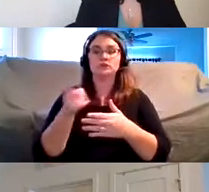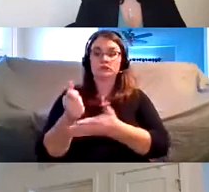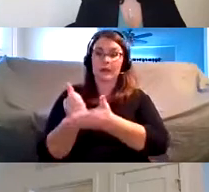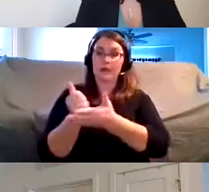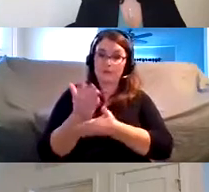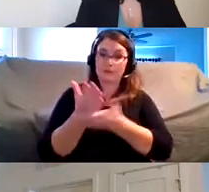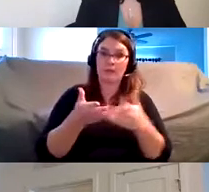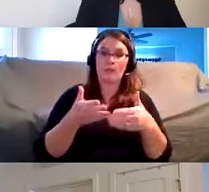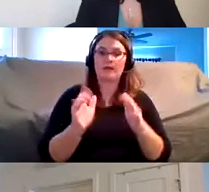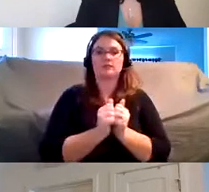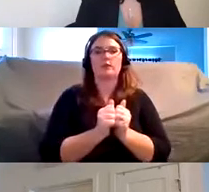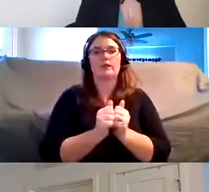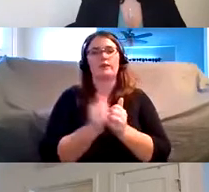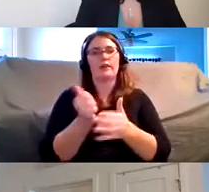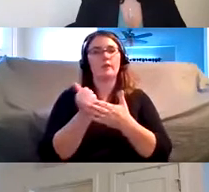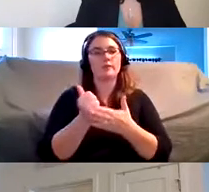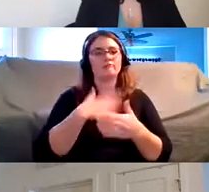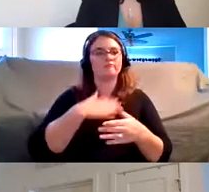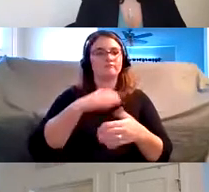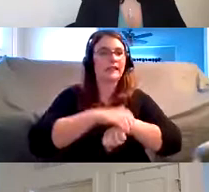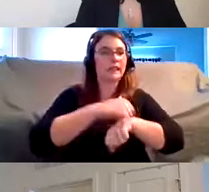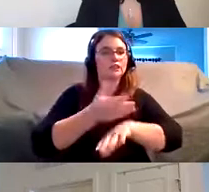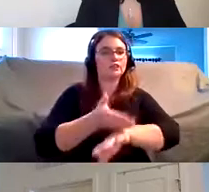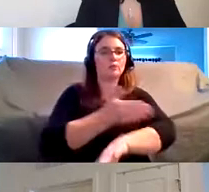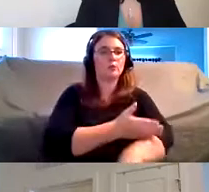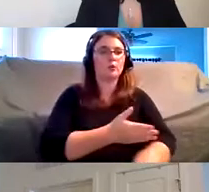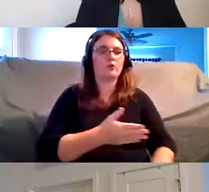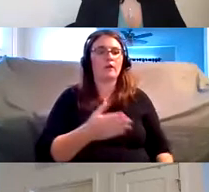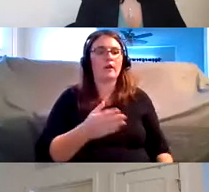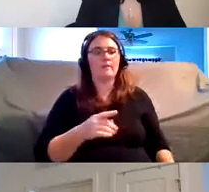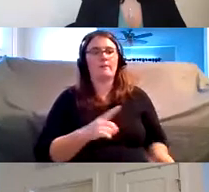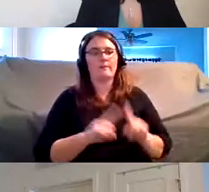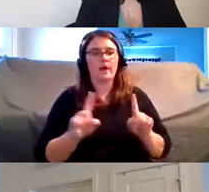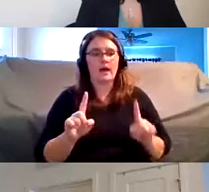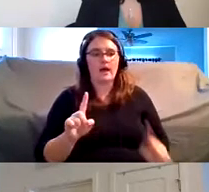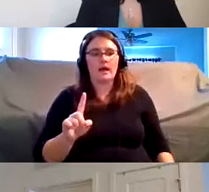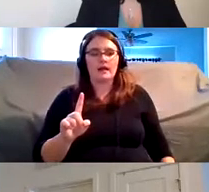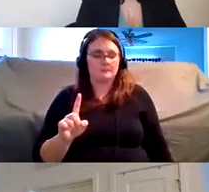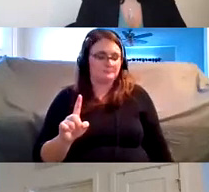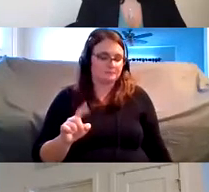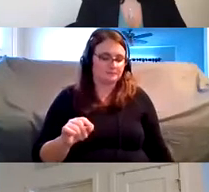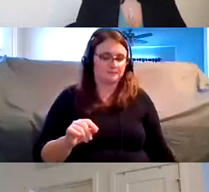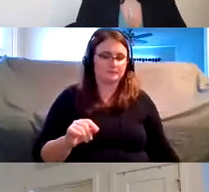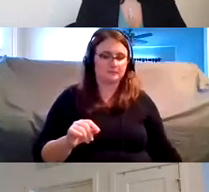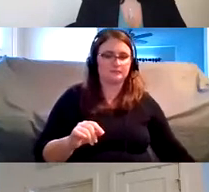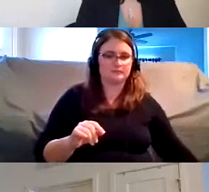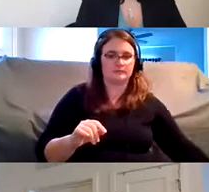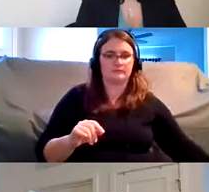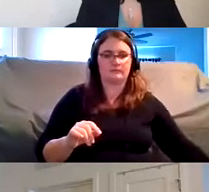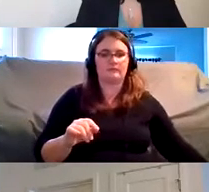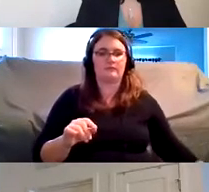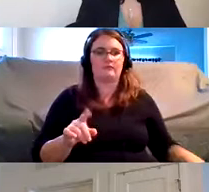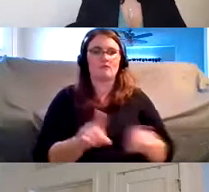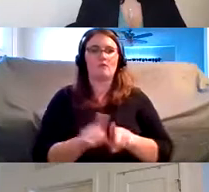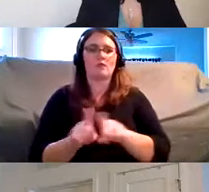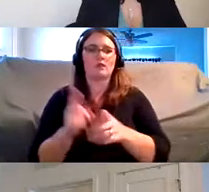senses, like helping with my English and improving my English. But it was also sometimes that it was used as like